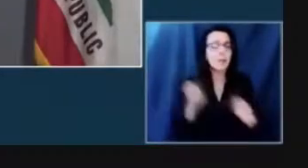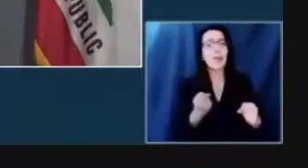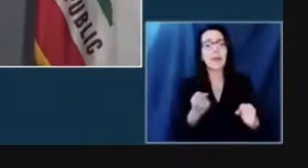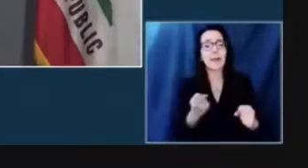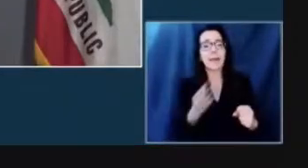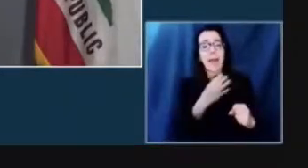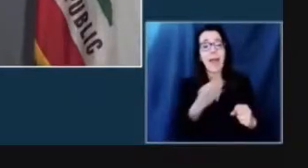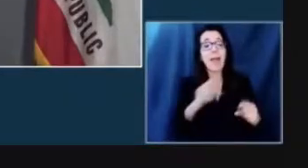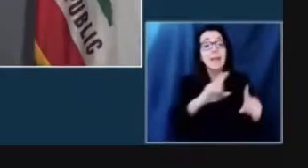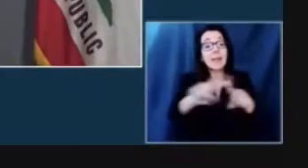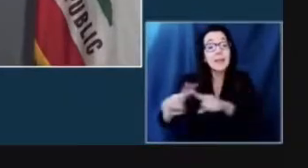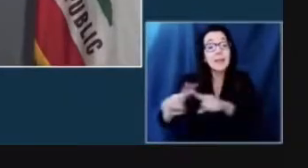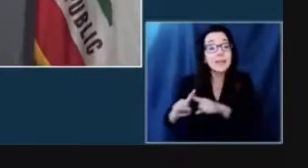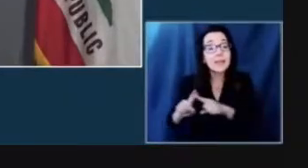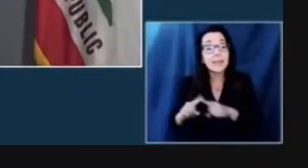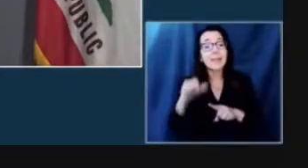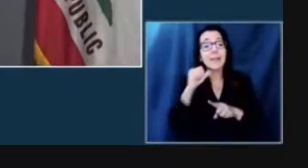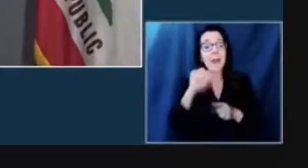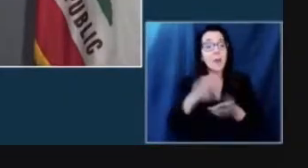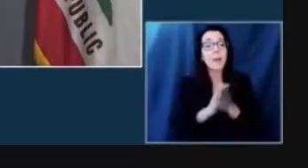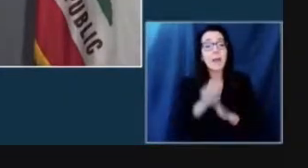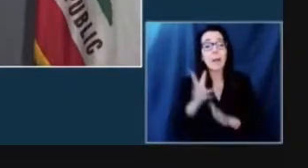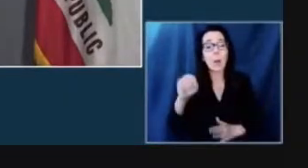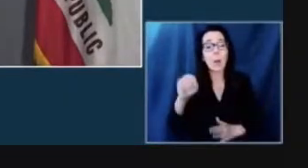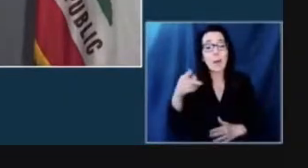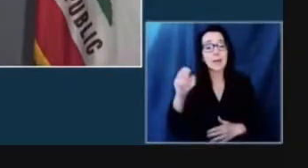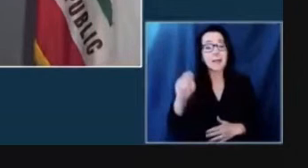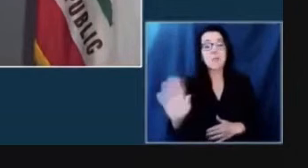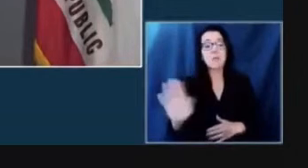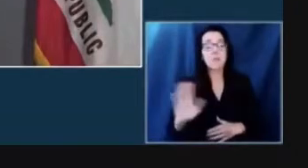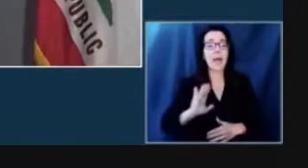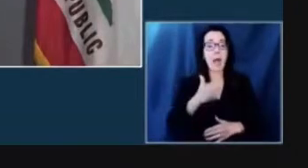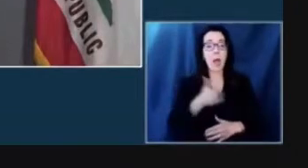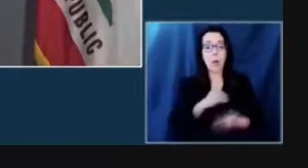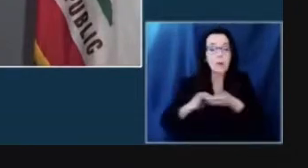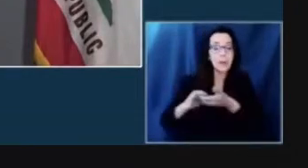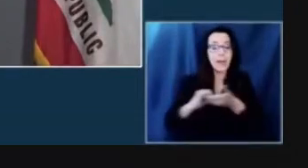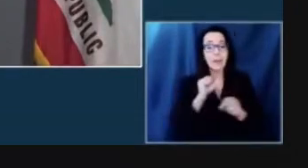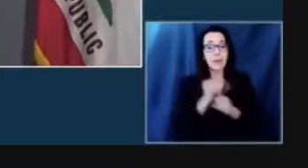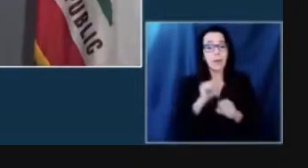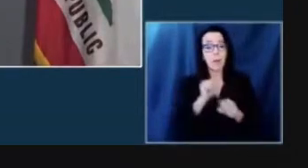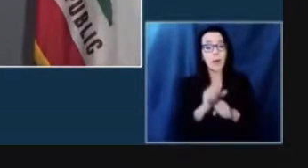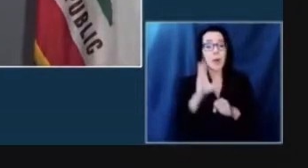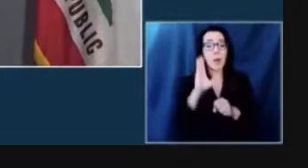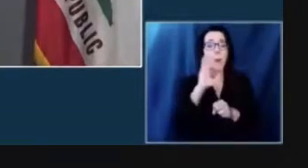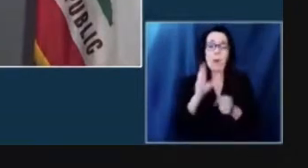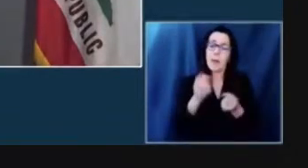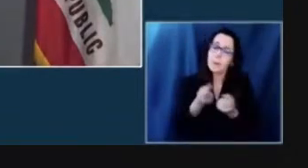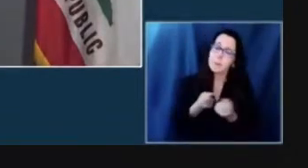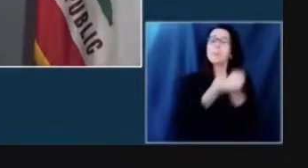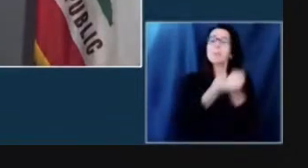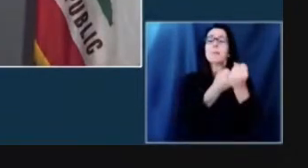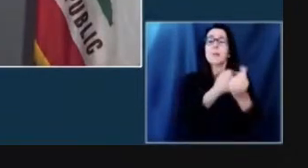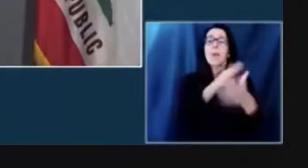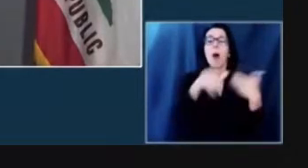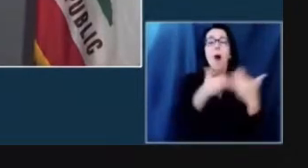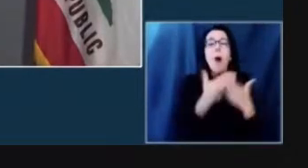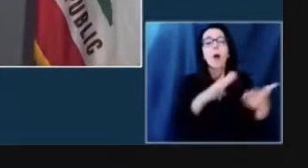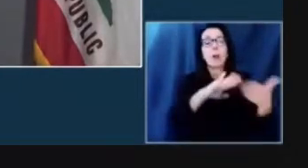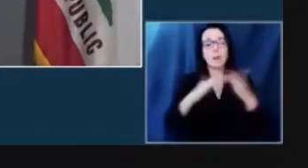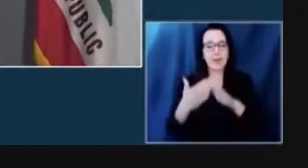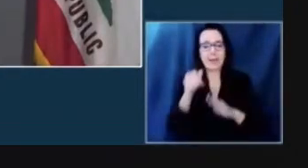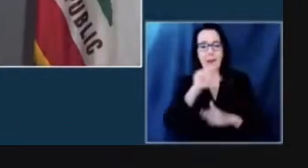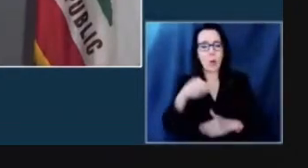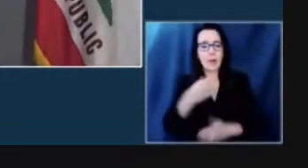not weaponized, and when our collective work serves to uplift all communities, not just our own, leaving none